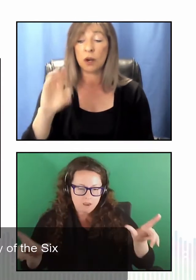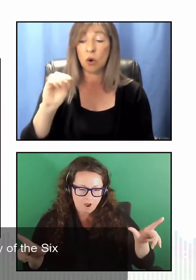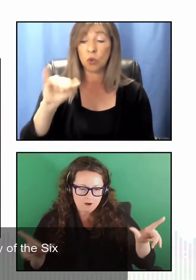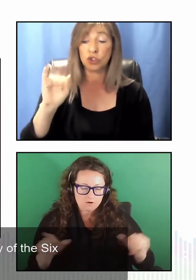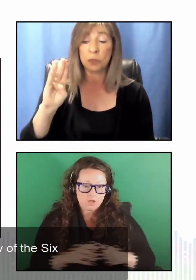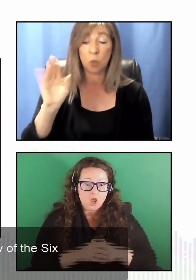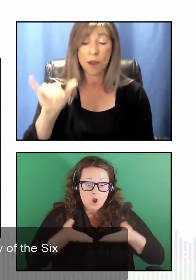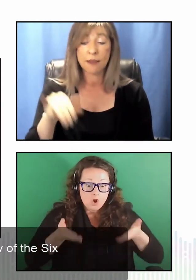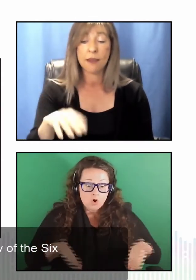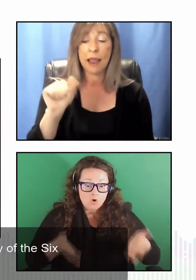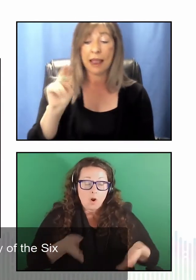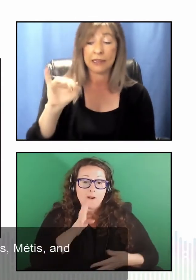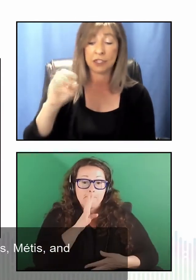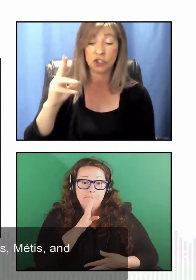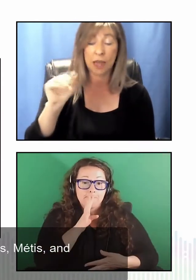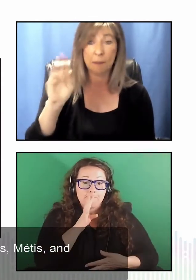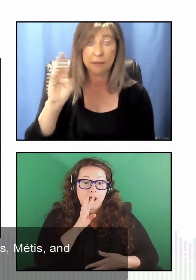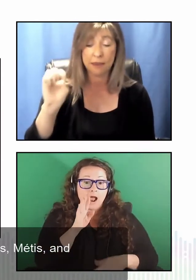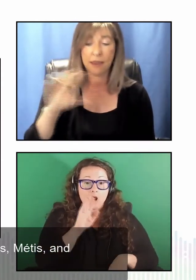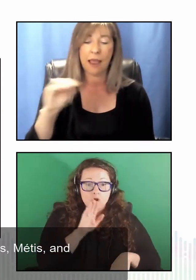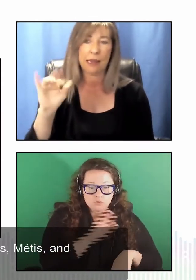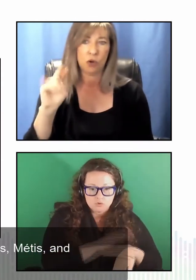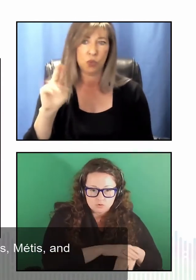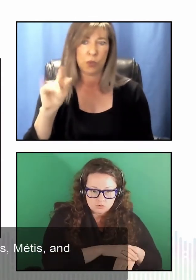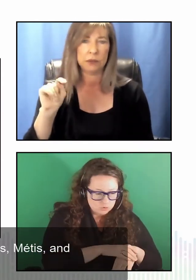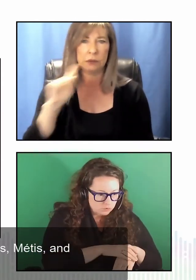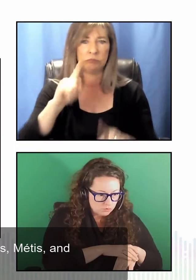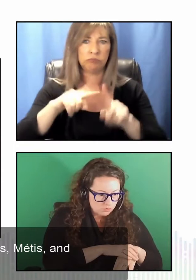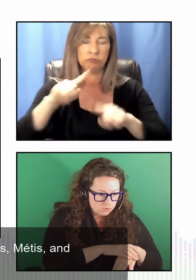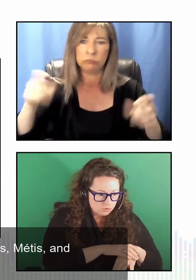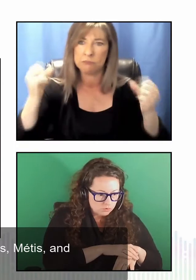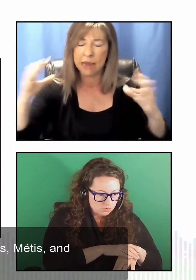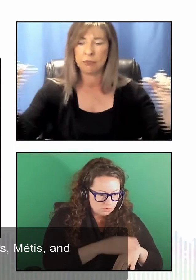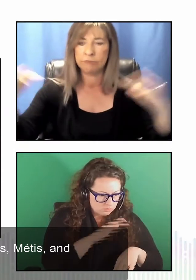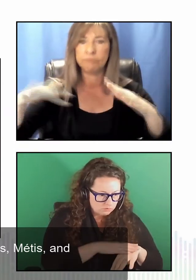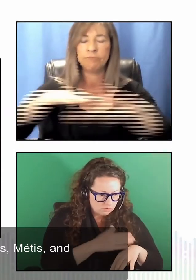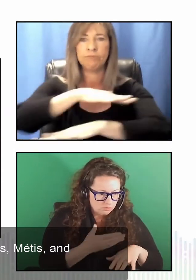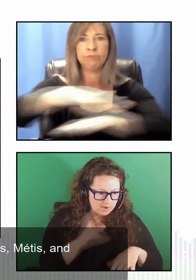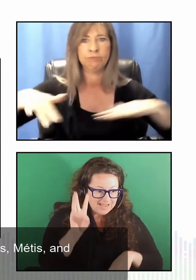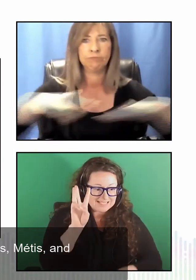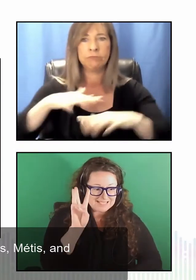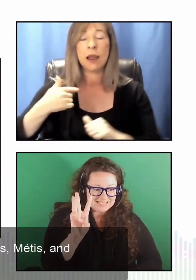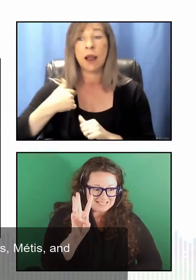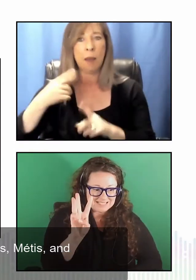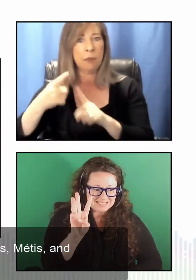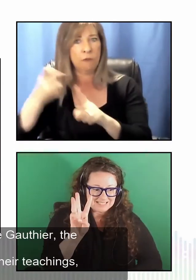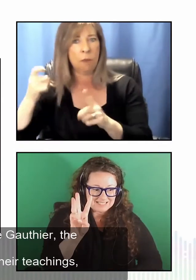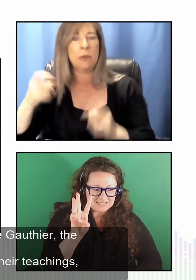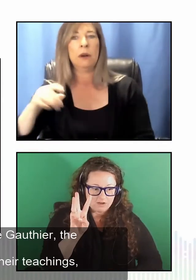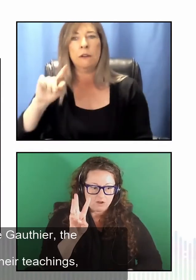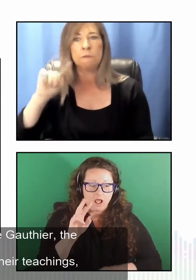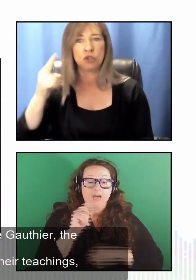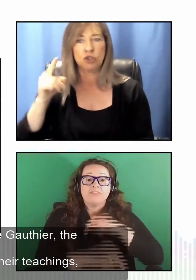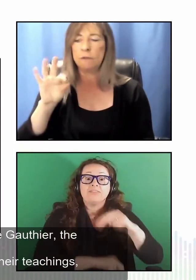of the Grand River. We give heartfelt thanks to the First Nations, Métis, and Inuit knowledge keepers, Dr.